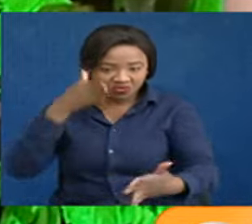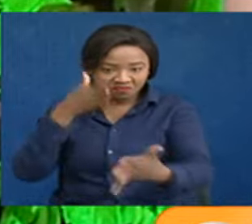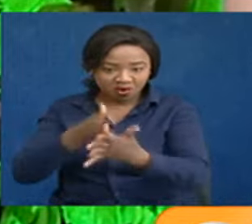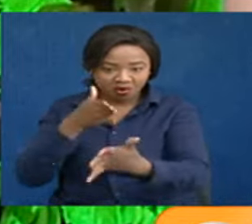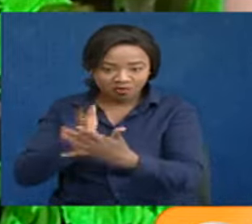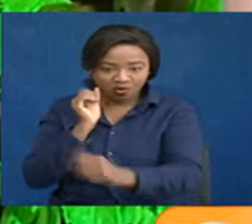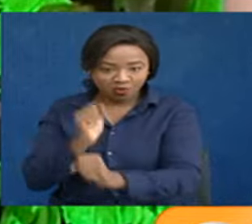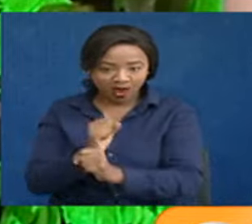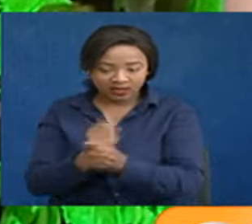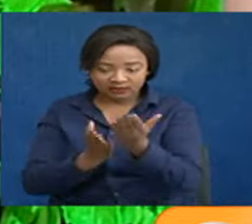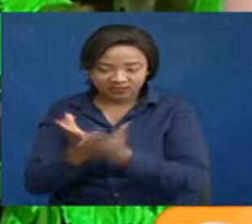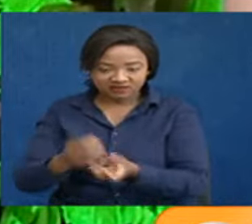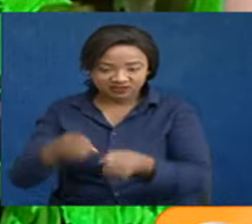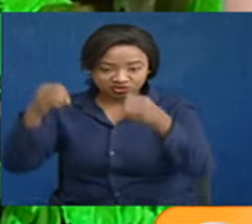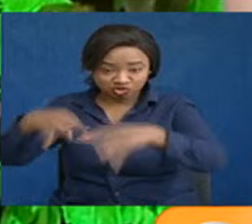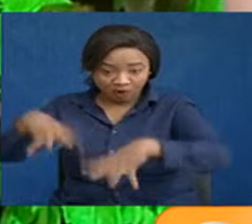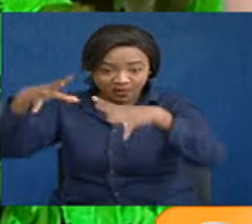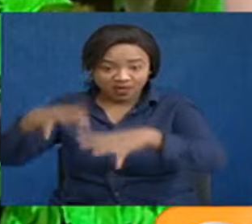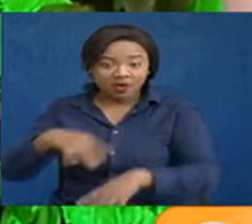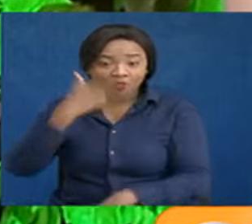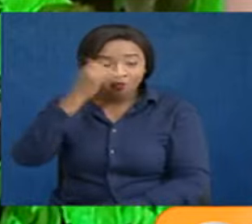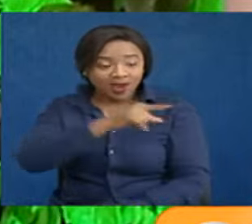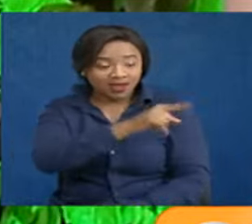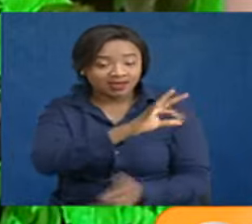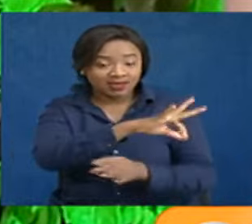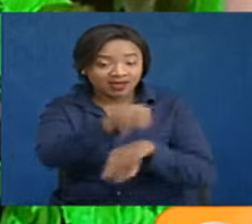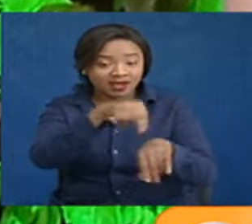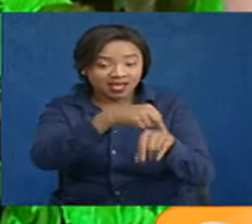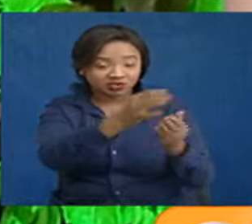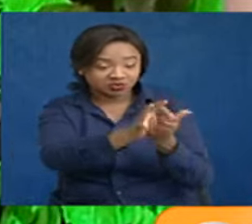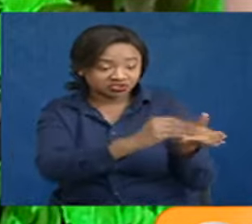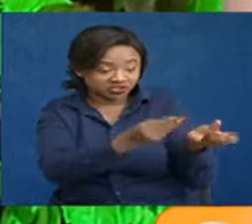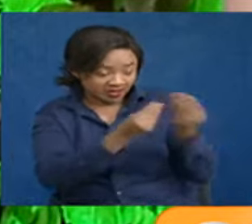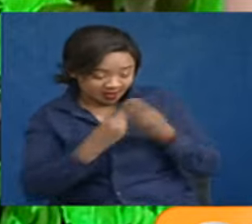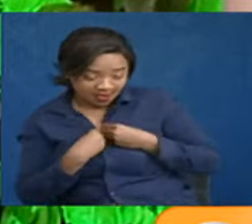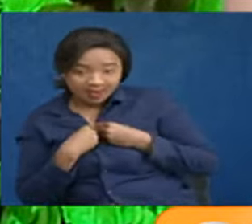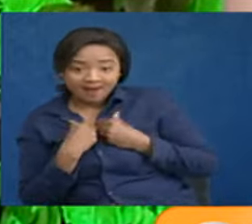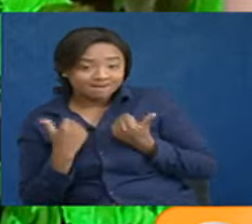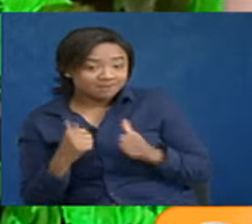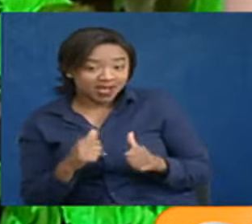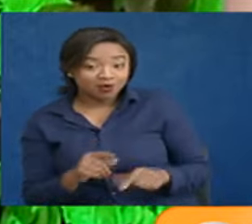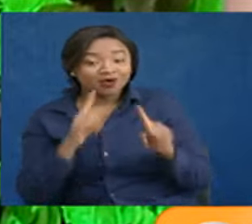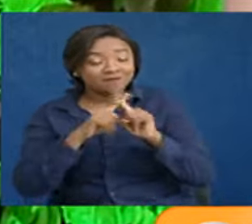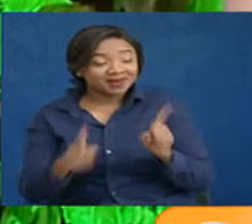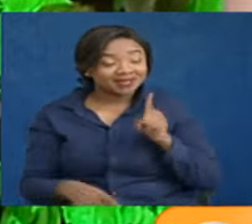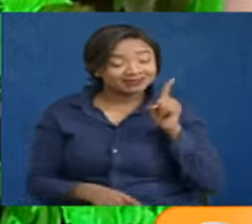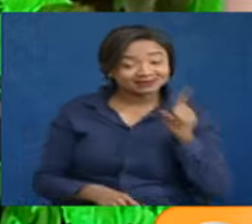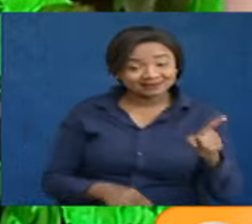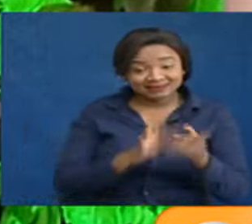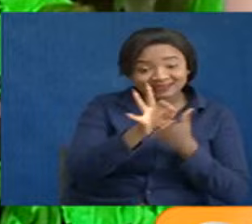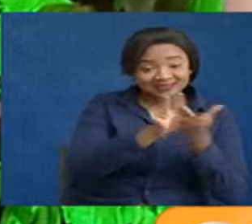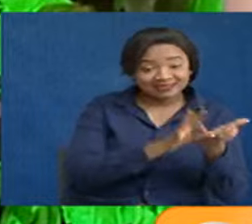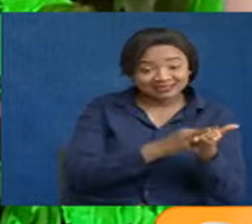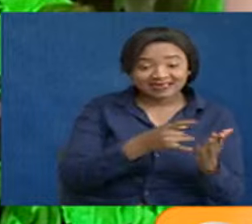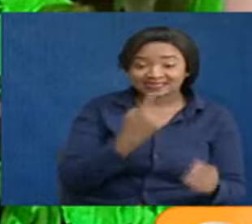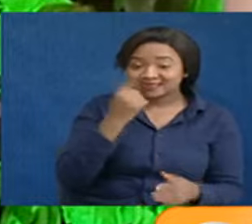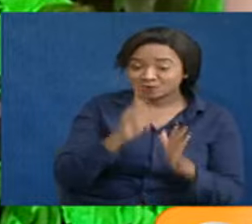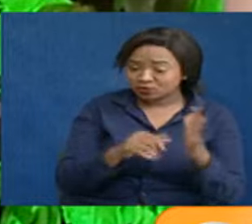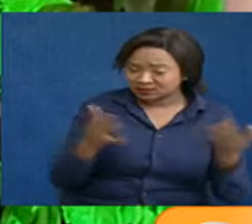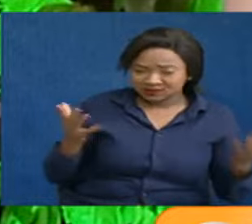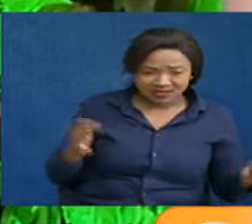Treasury is yet to release funds to the counties. But Treasury says there are no arrears owed to counties after 30.8